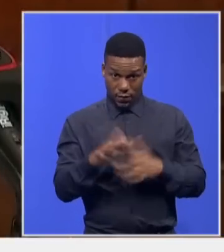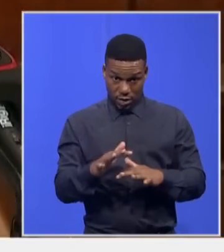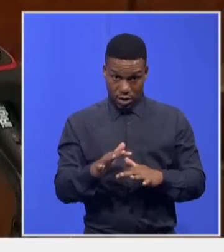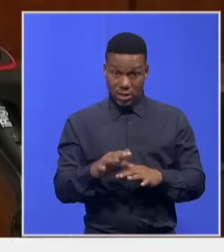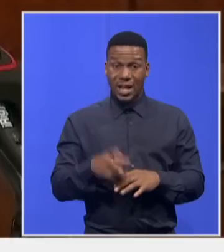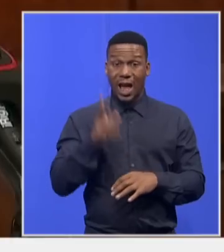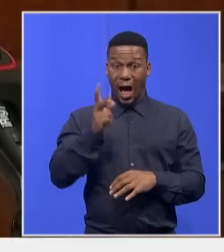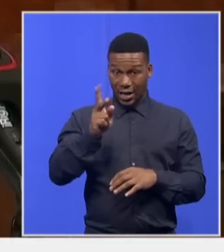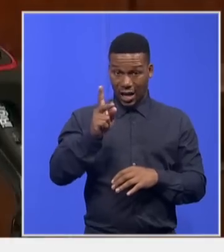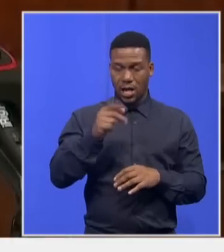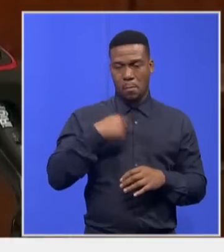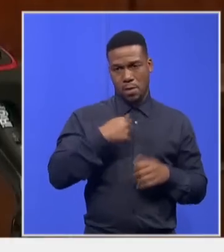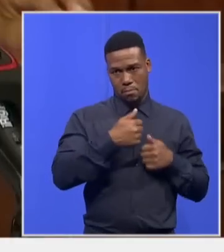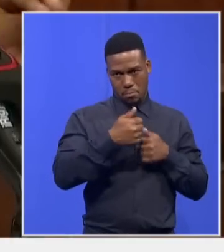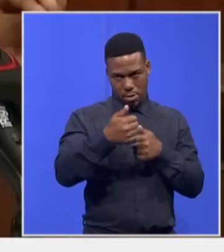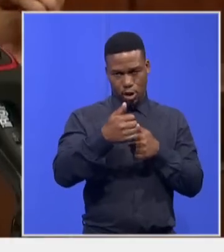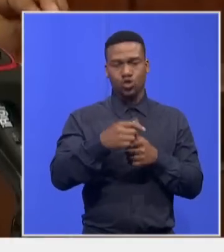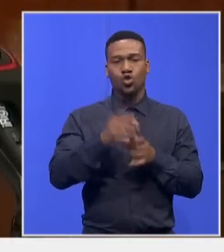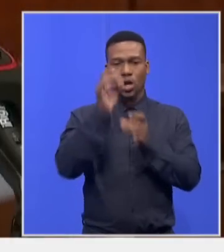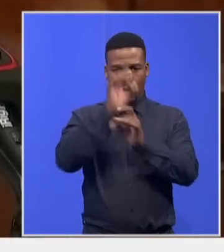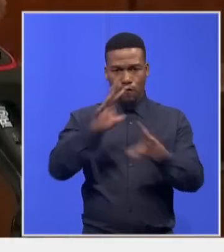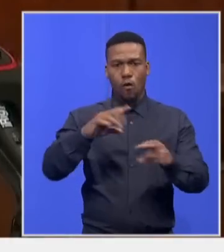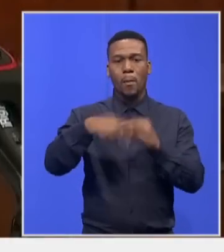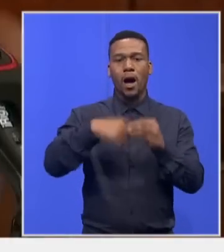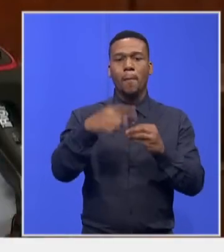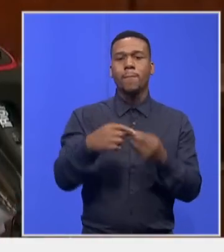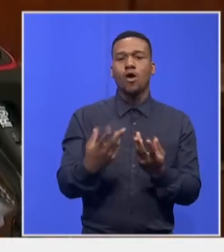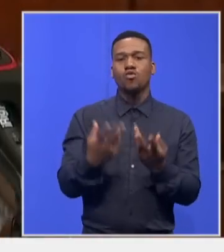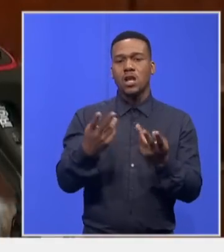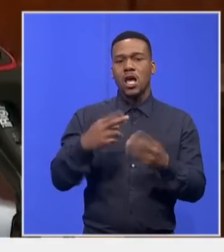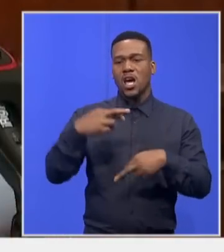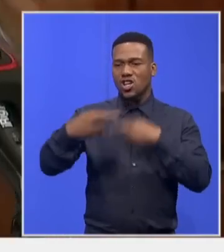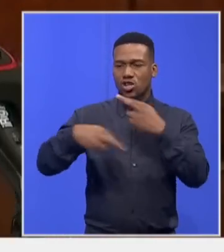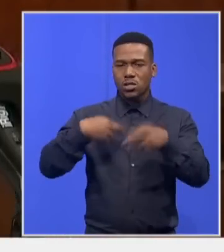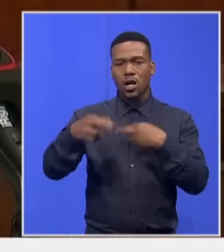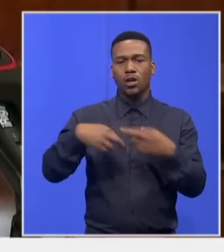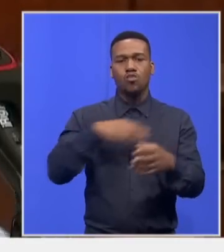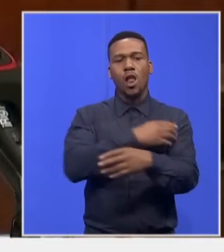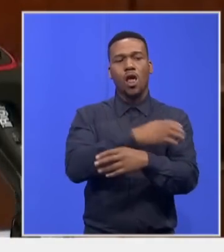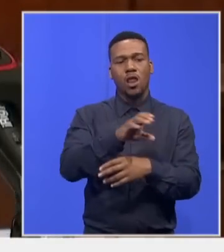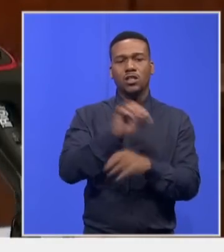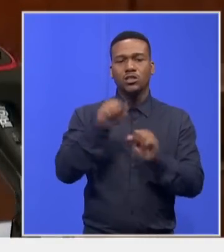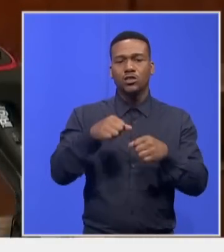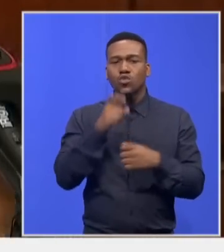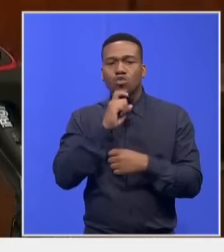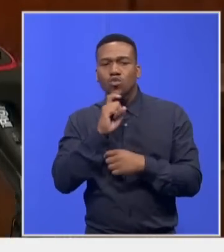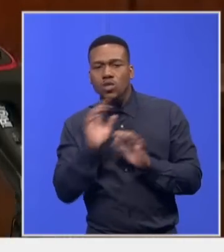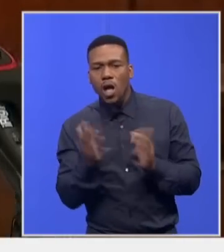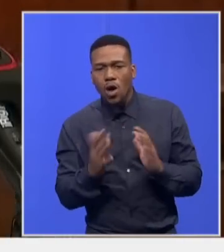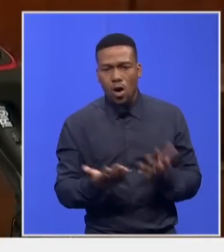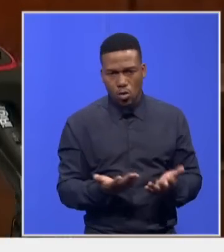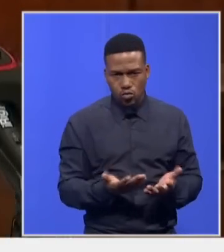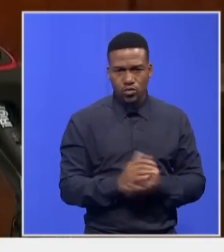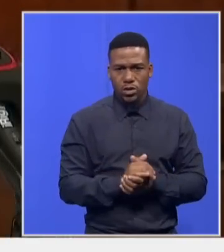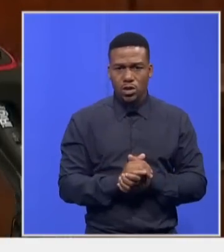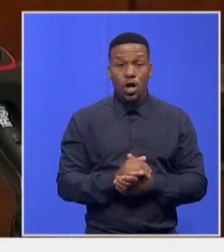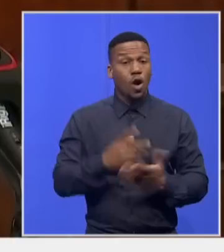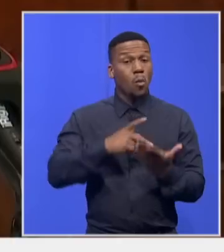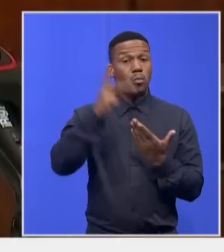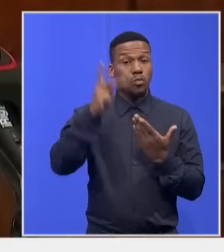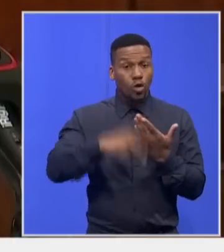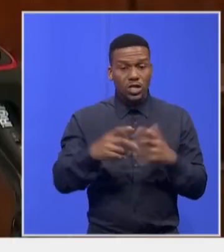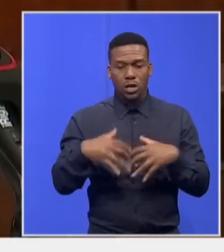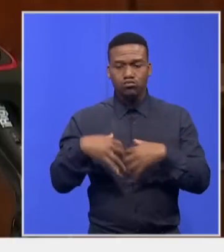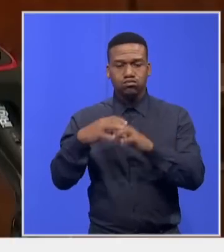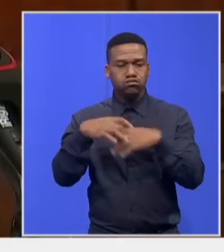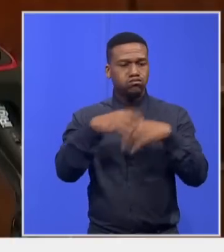the renewables to say this is what is on stream, this is what is possible, these are the number of projects that are on stream,